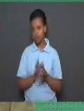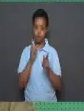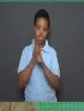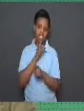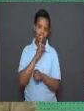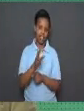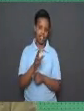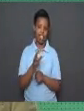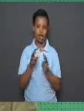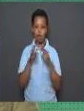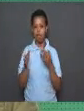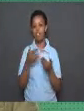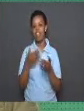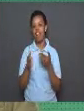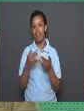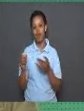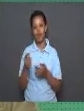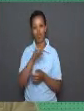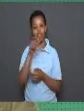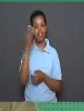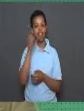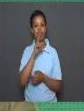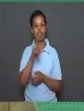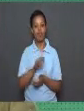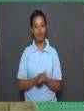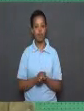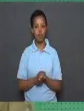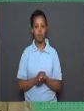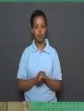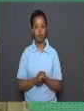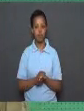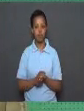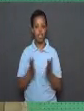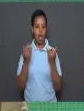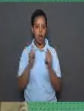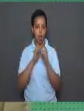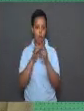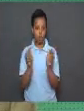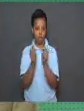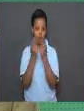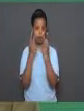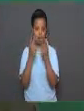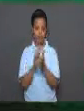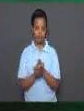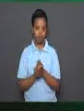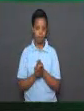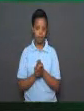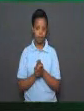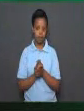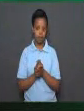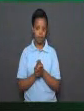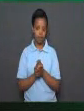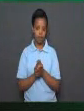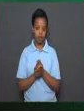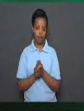sure that was a simple activity for you. Let us review the answers together.